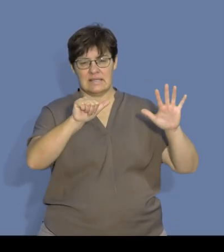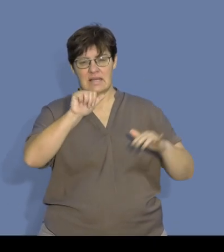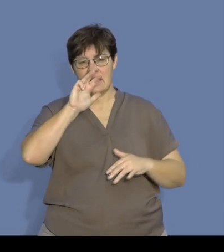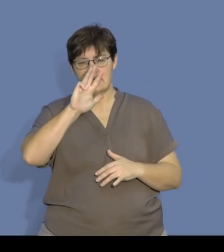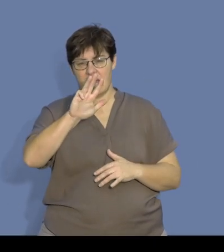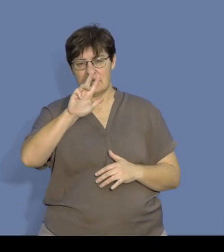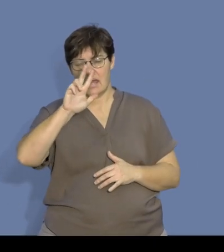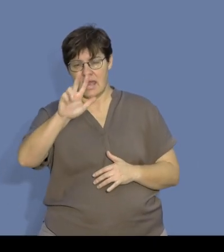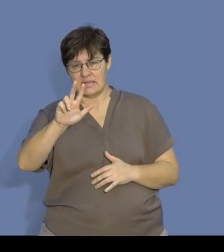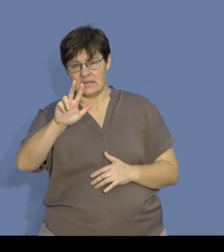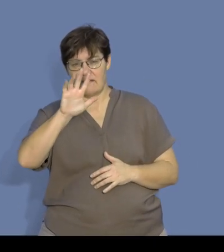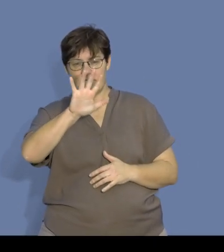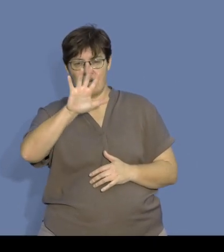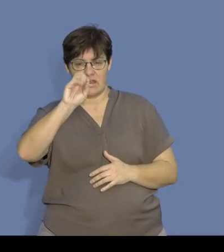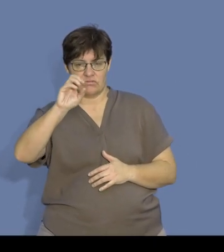Okay, so